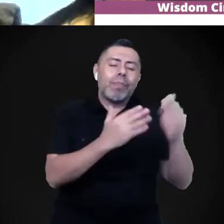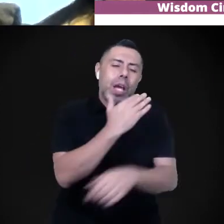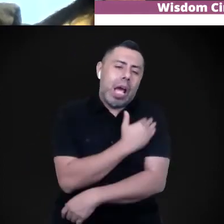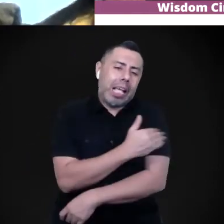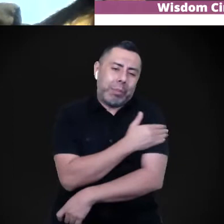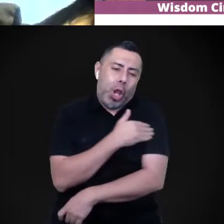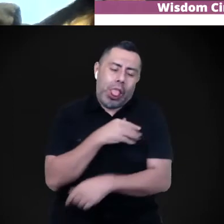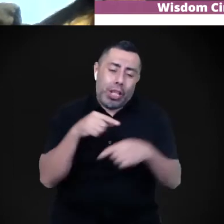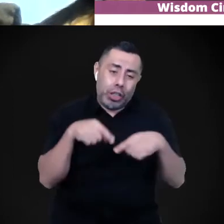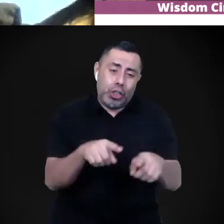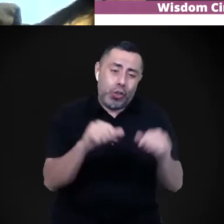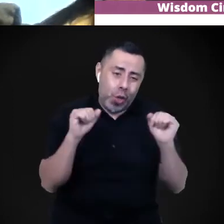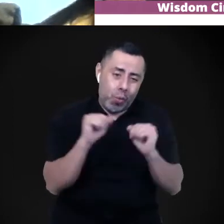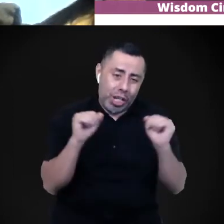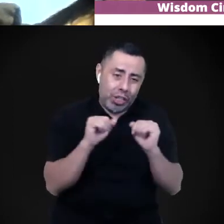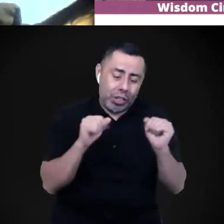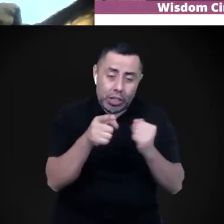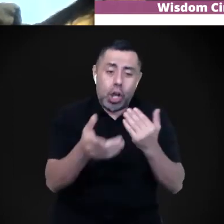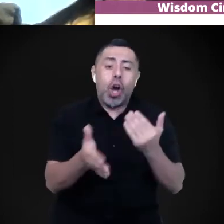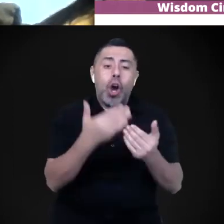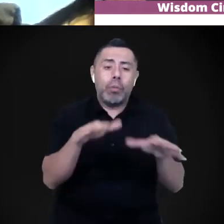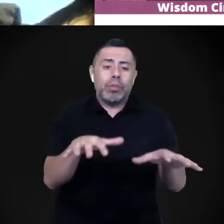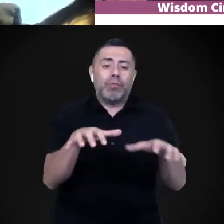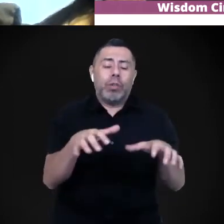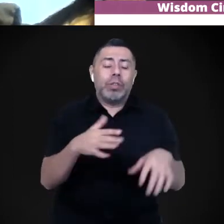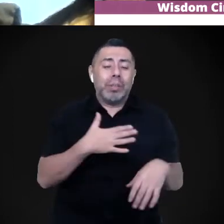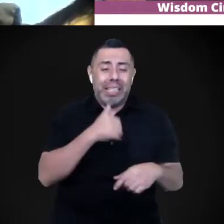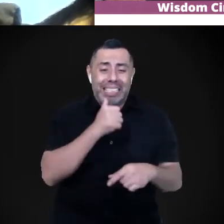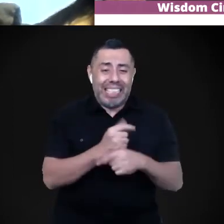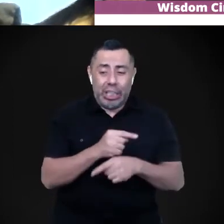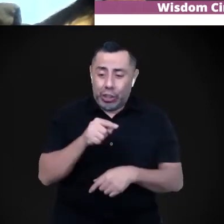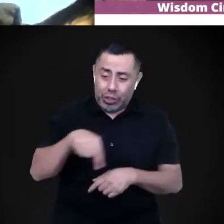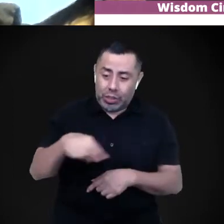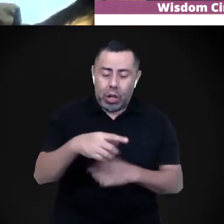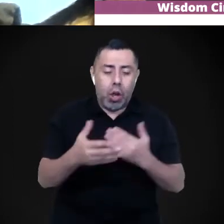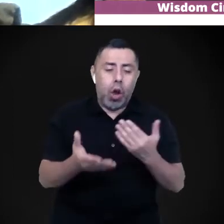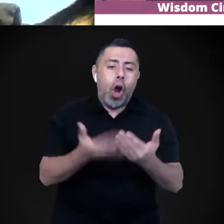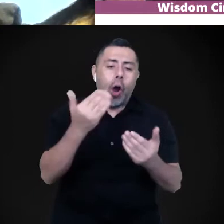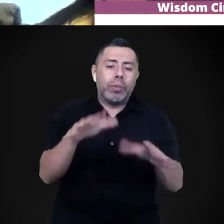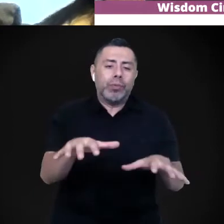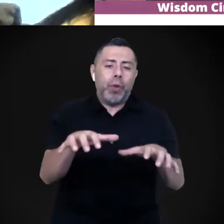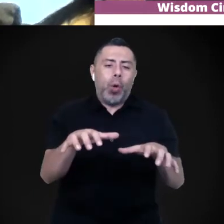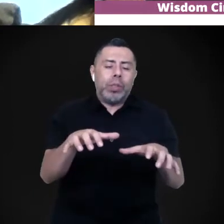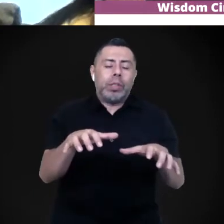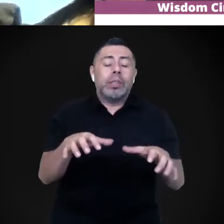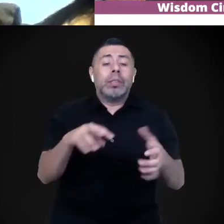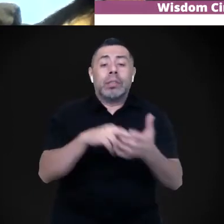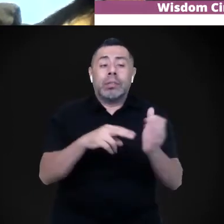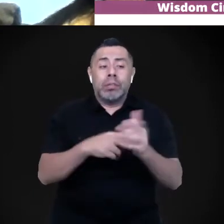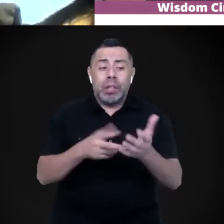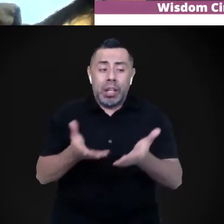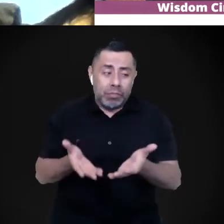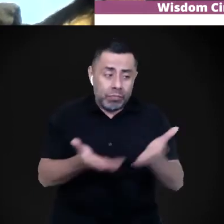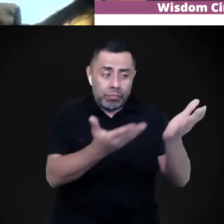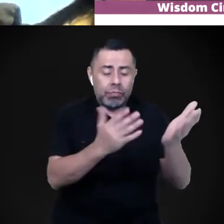They almost froze, she and my sisters. So they were all hospitalized. And at the time, you